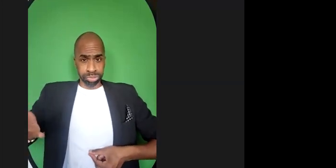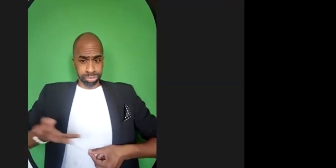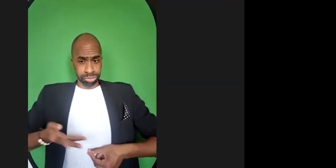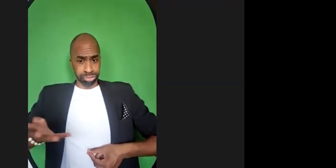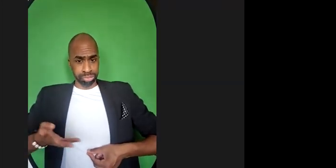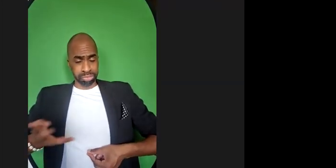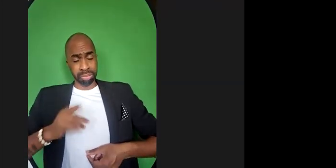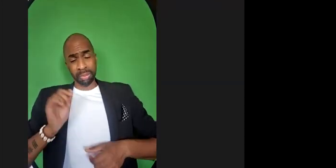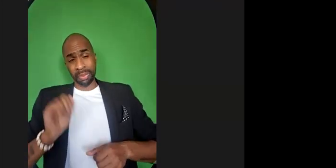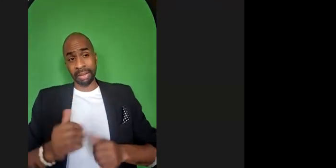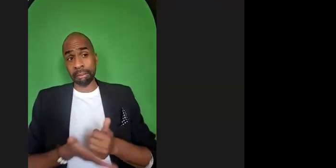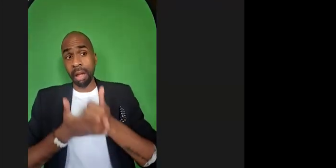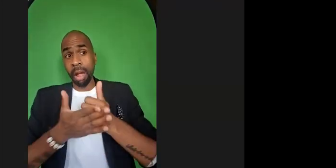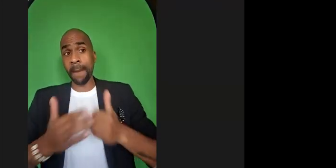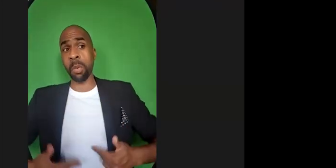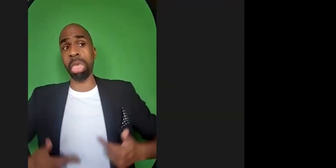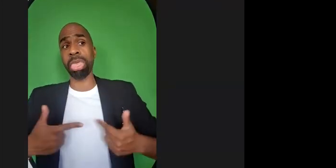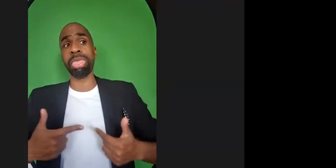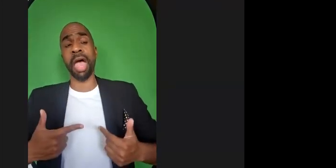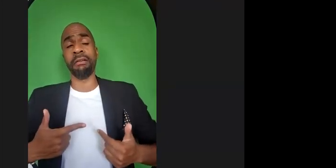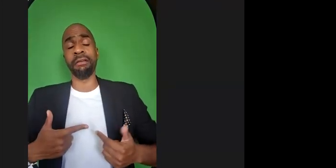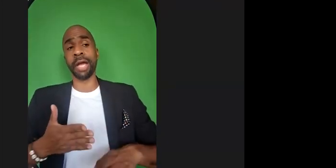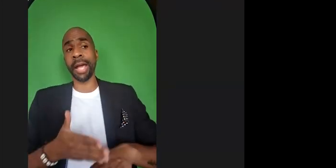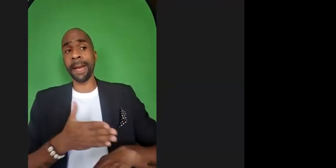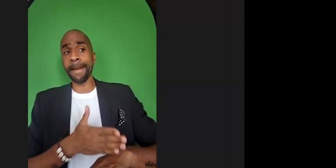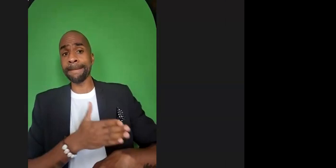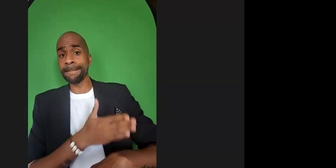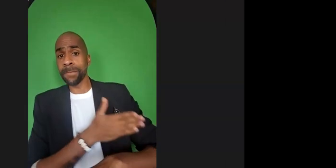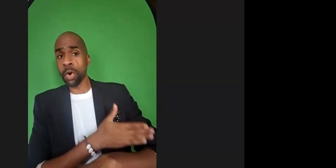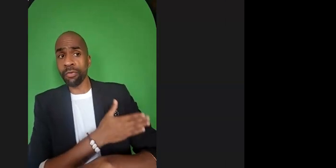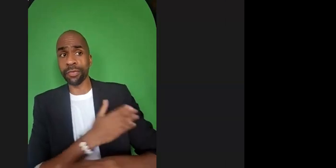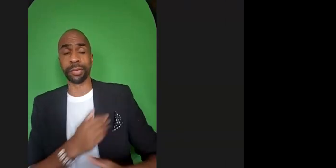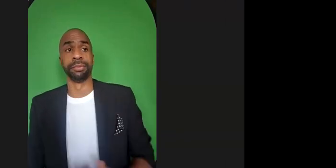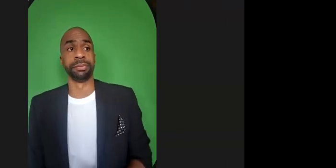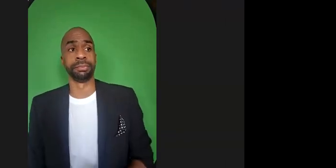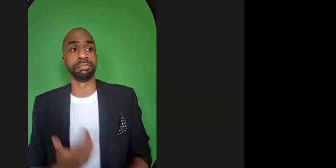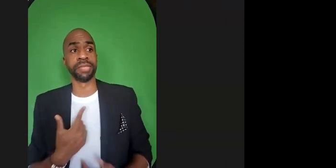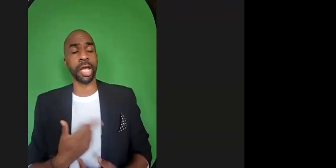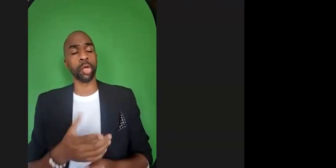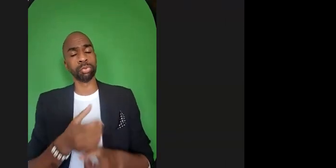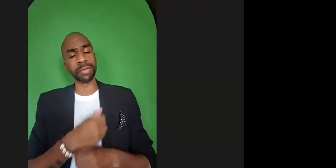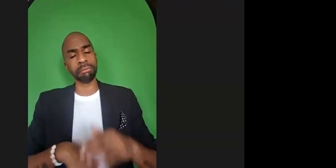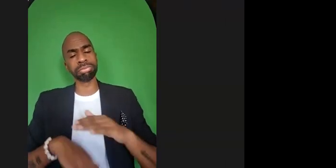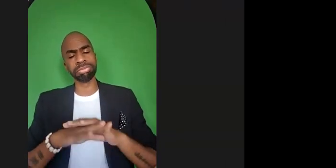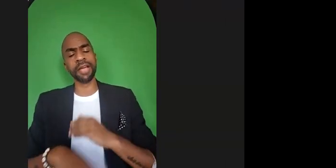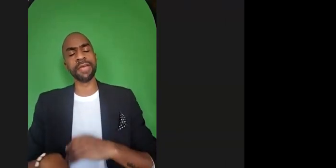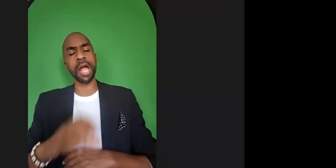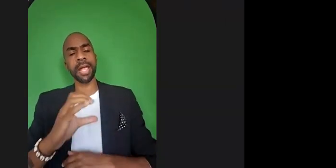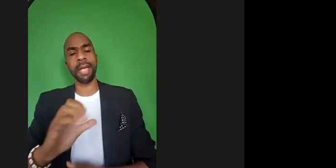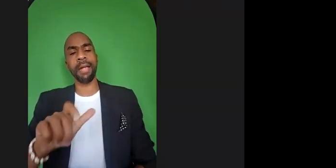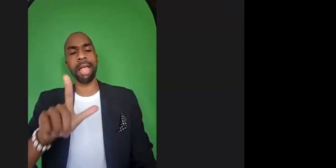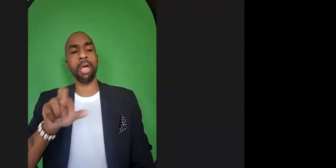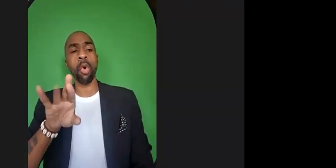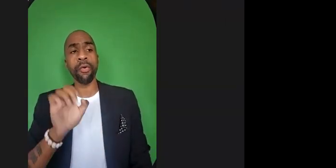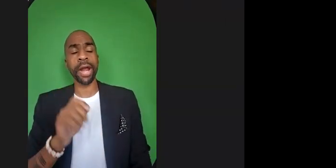well as extend life by way of making sure they get adequate calories. So sometimes I've